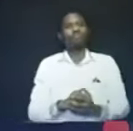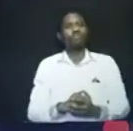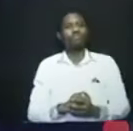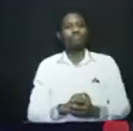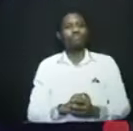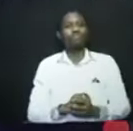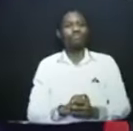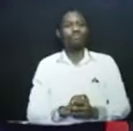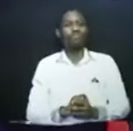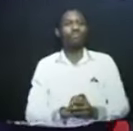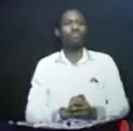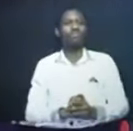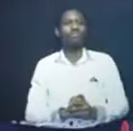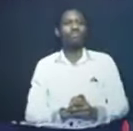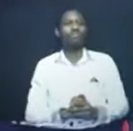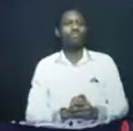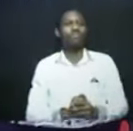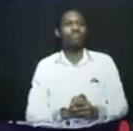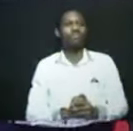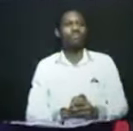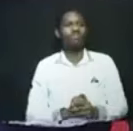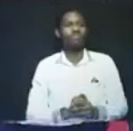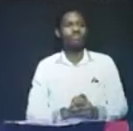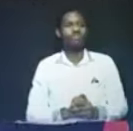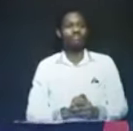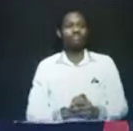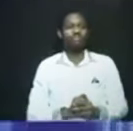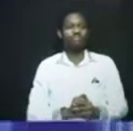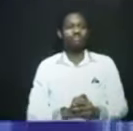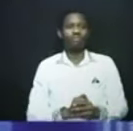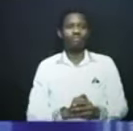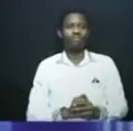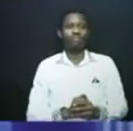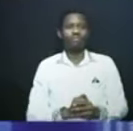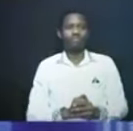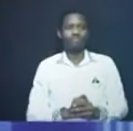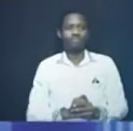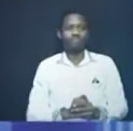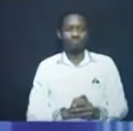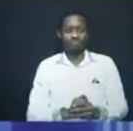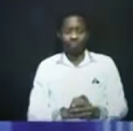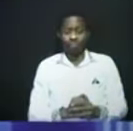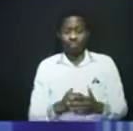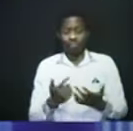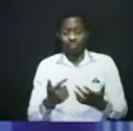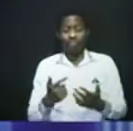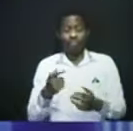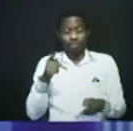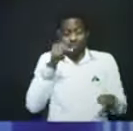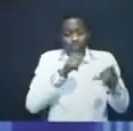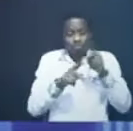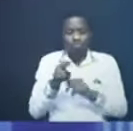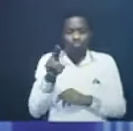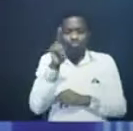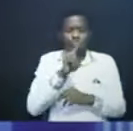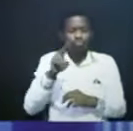are built. Wisdom is a spirit which we use to govern and lead